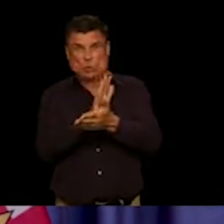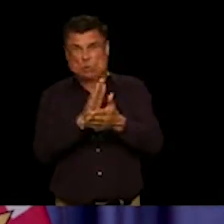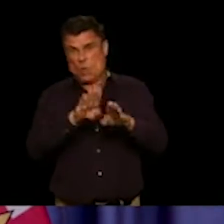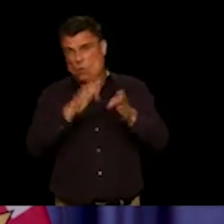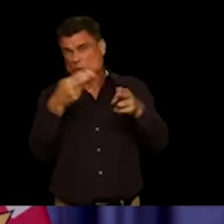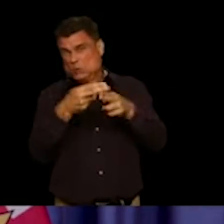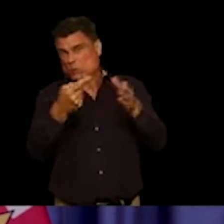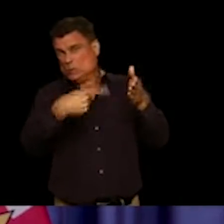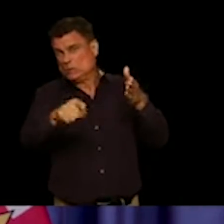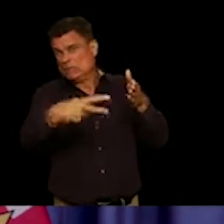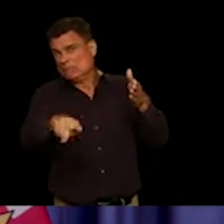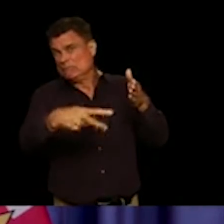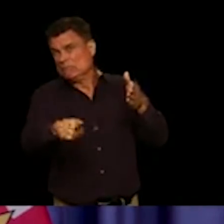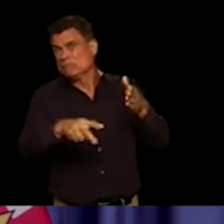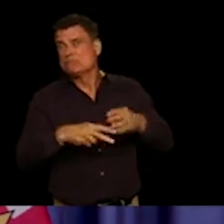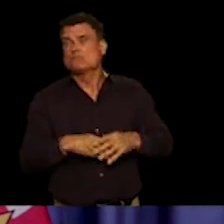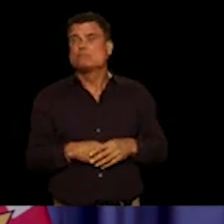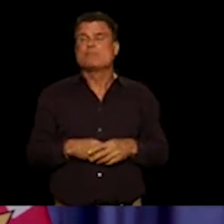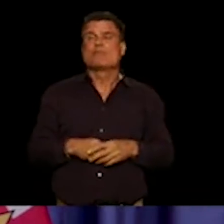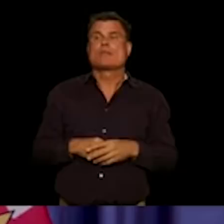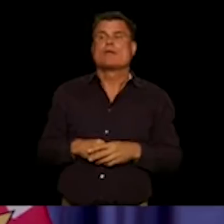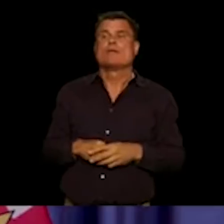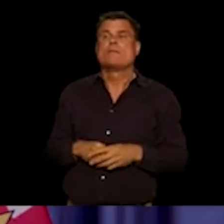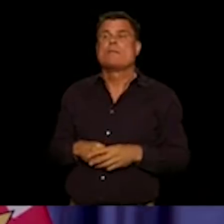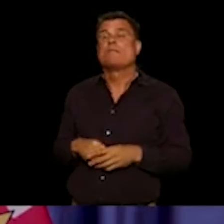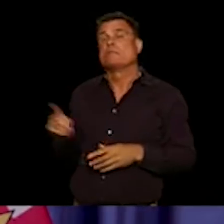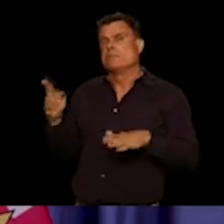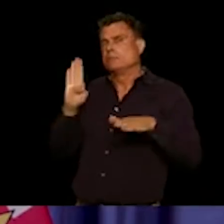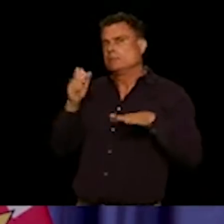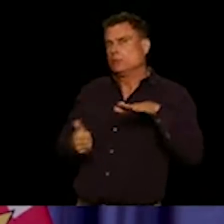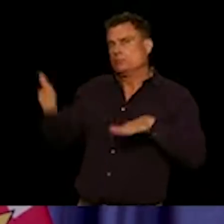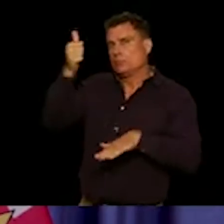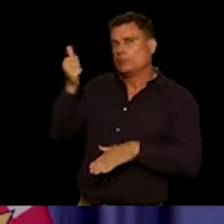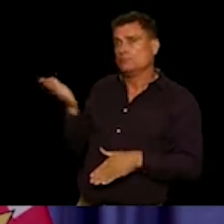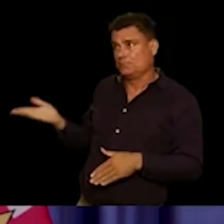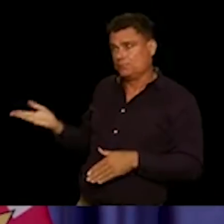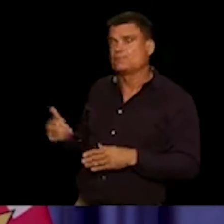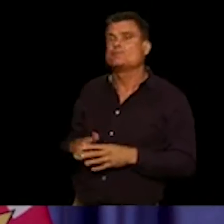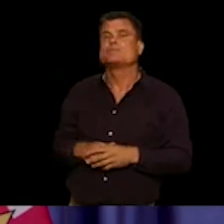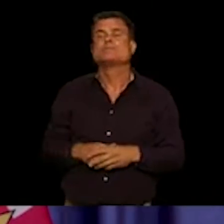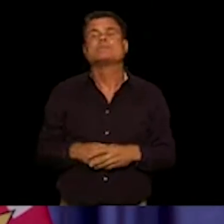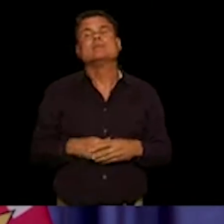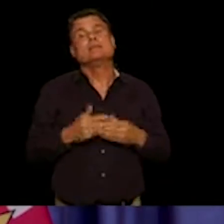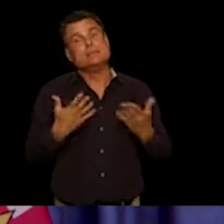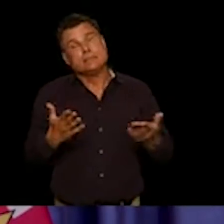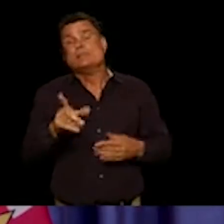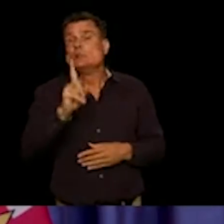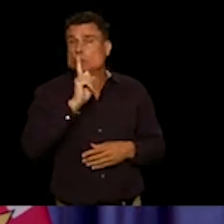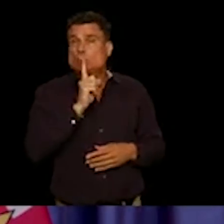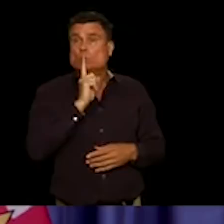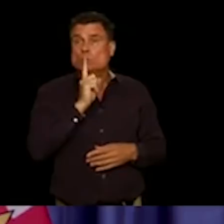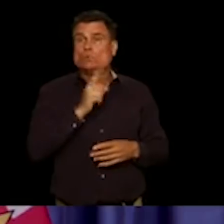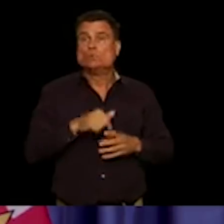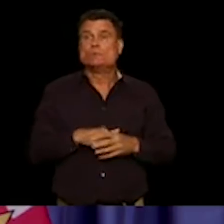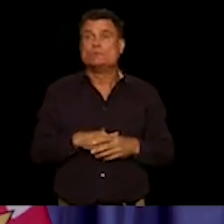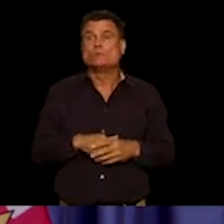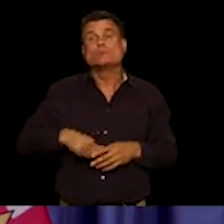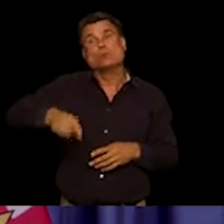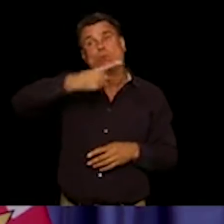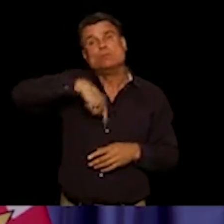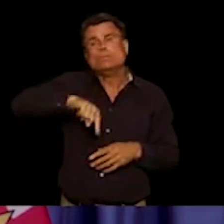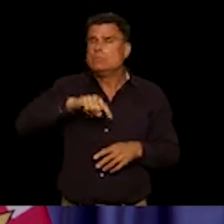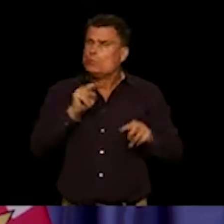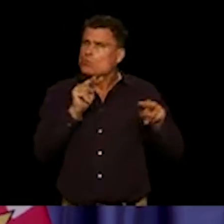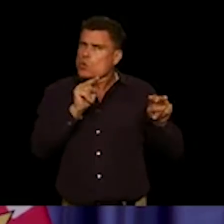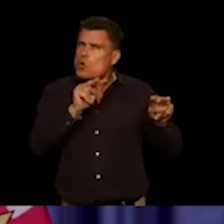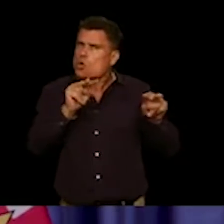talking about that very thing over the past number of days. Obviously, this is a welcome infusion of healthcare professionals on the contact